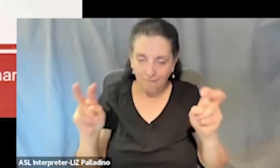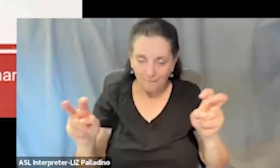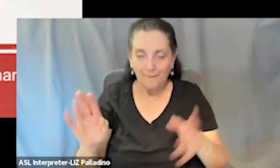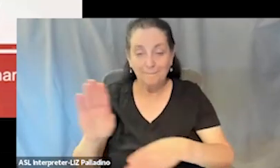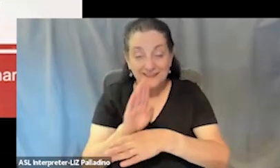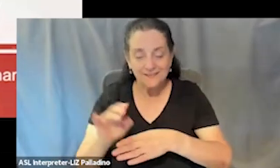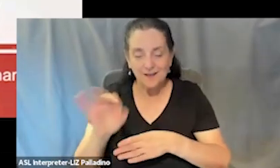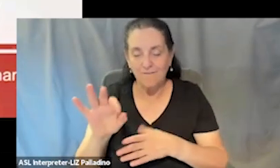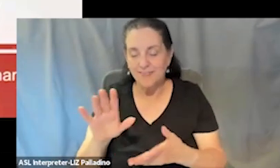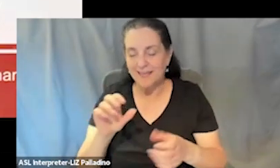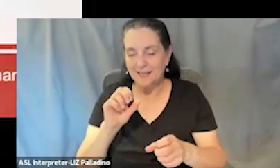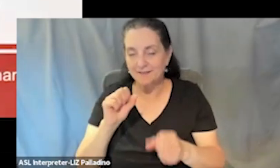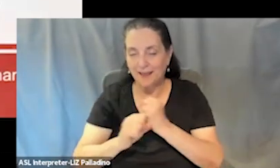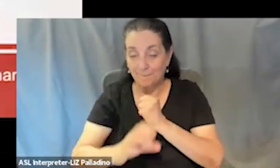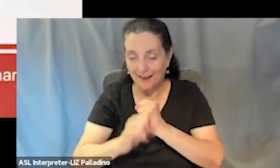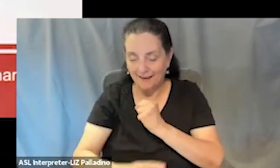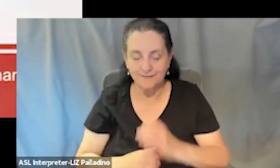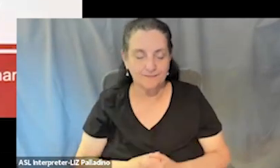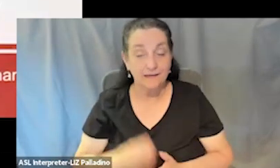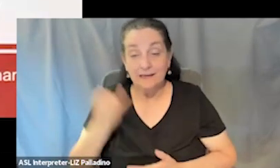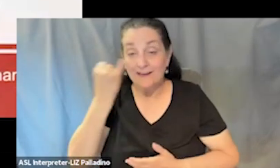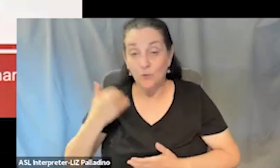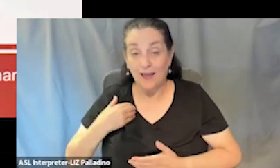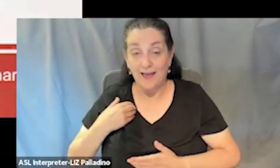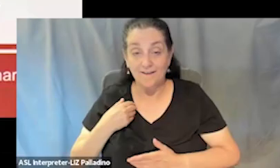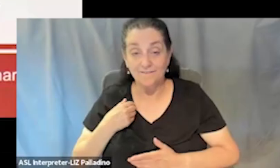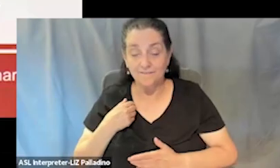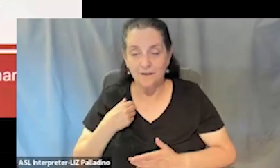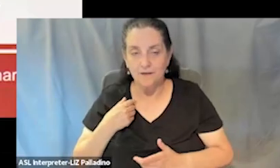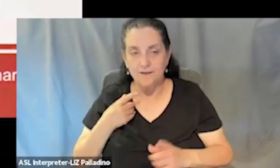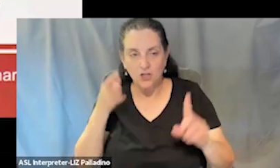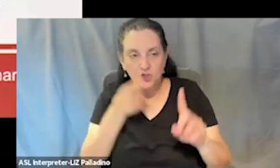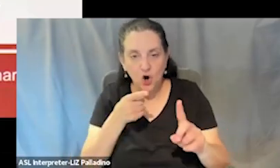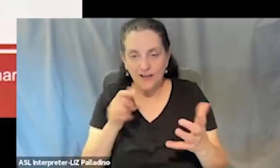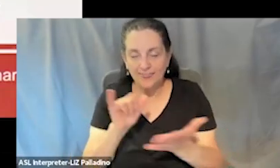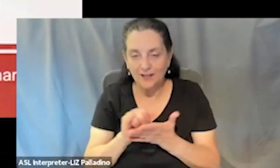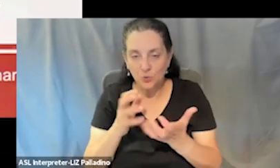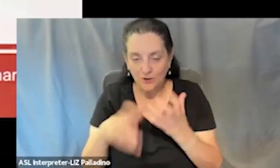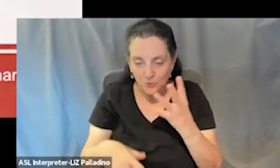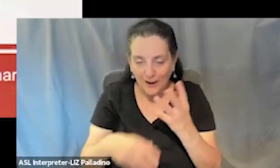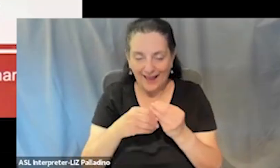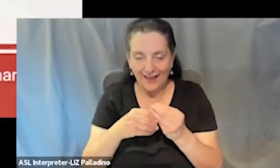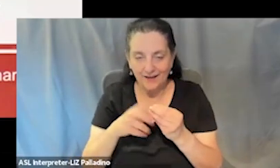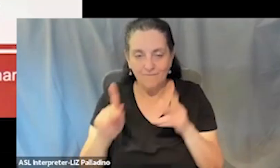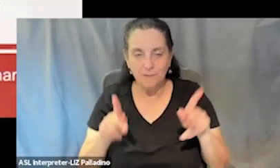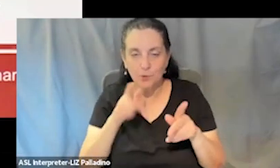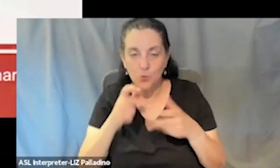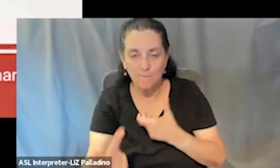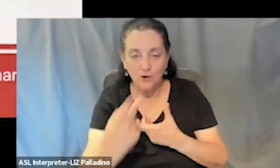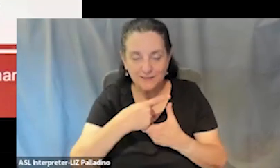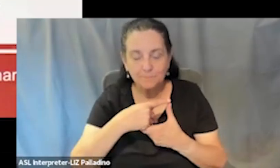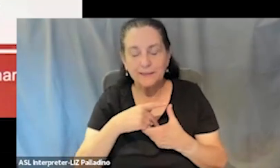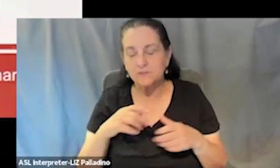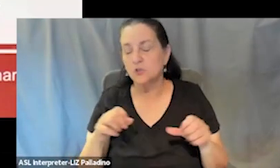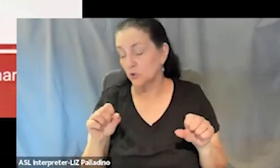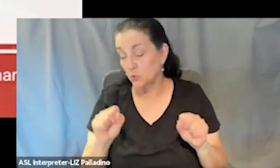a matching grant, if you have a target number of participants that you're aiming for. So the lead letter